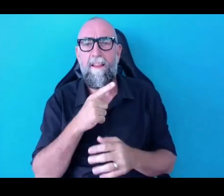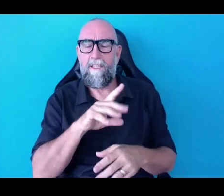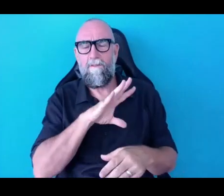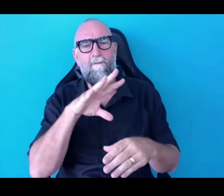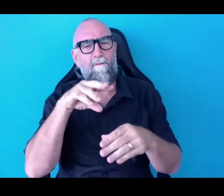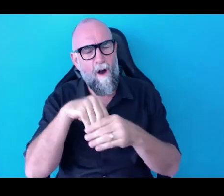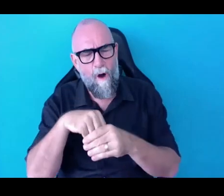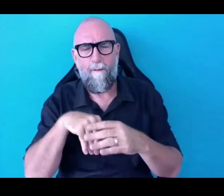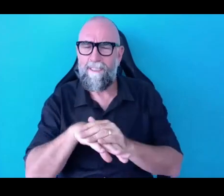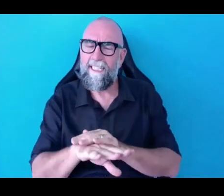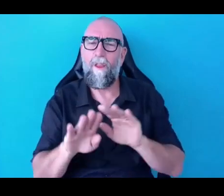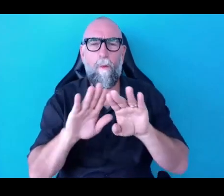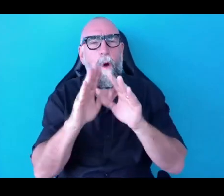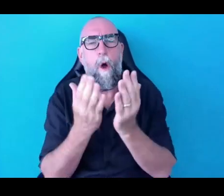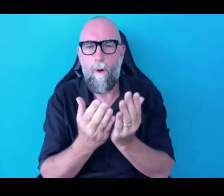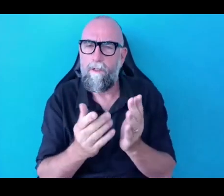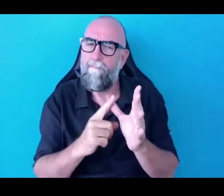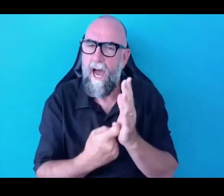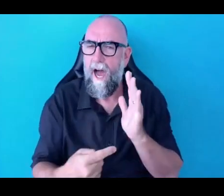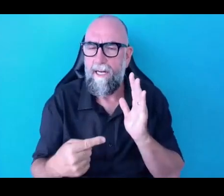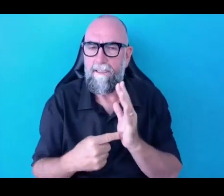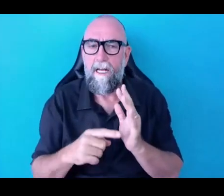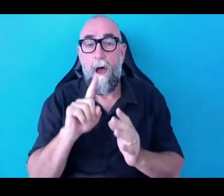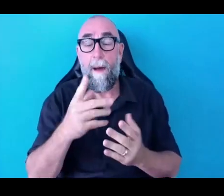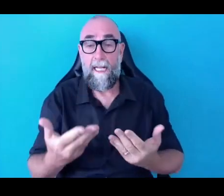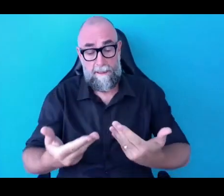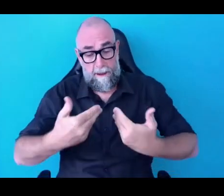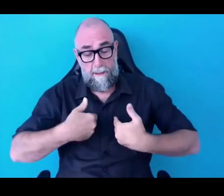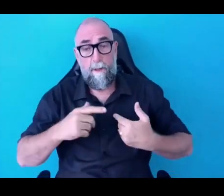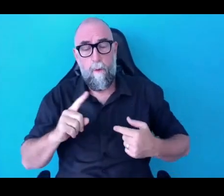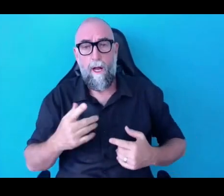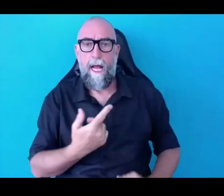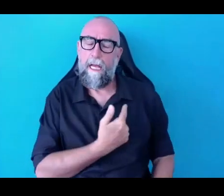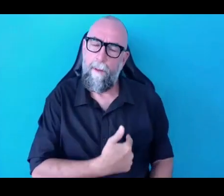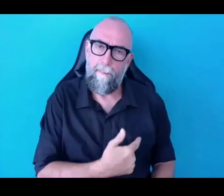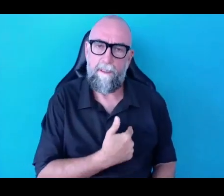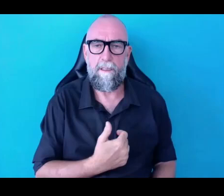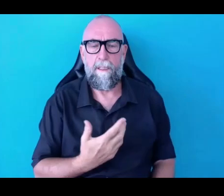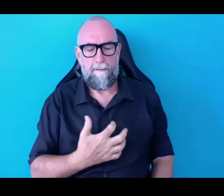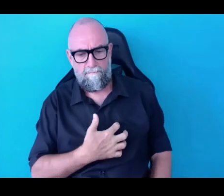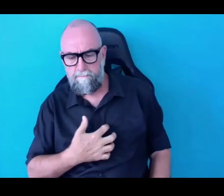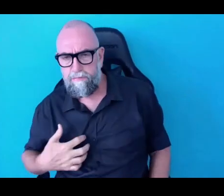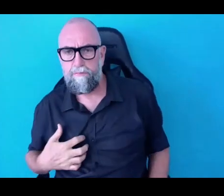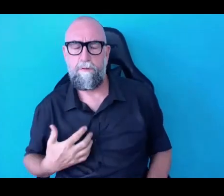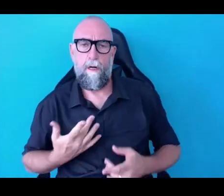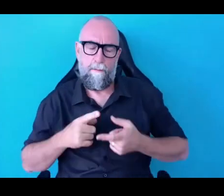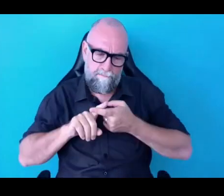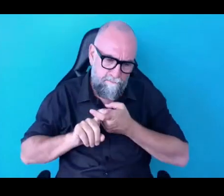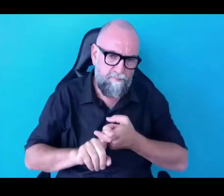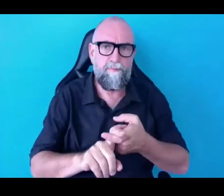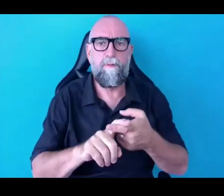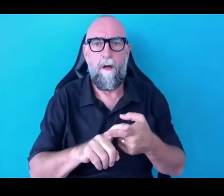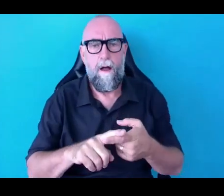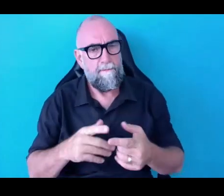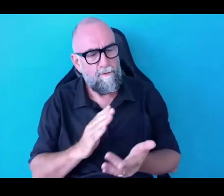really grounded me was the discipline and dedication that it required to actually be an artist. And to be honest, even now I still feel like